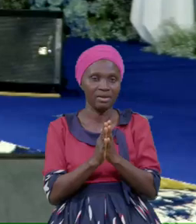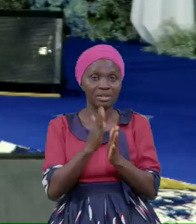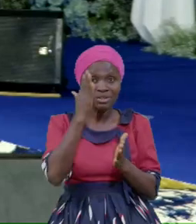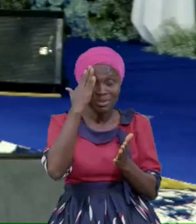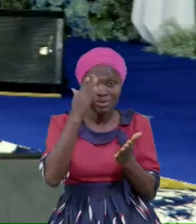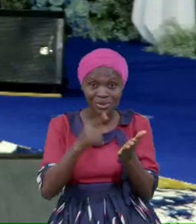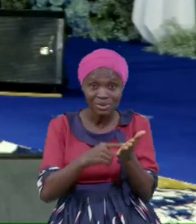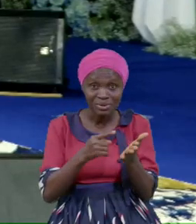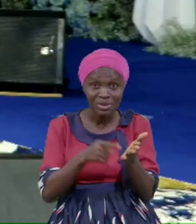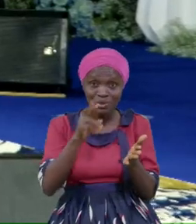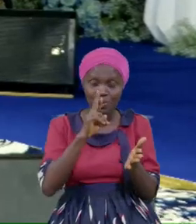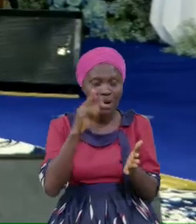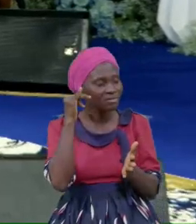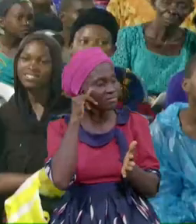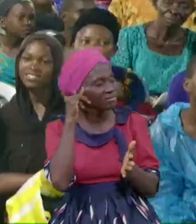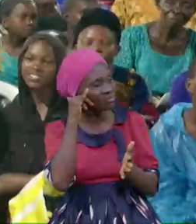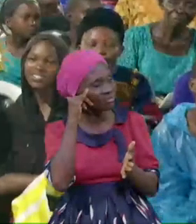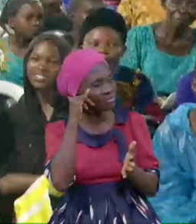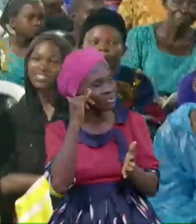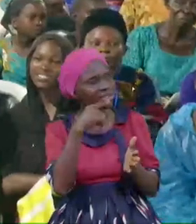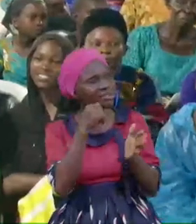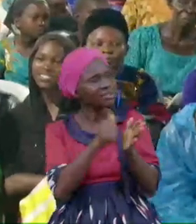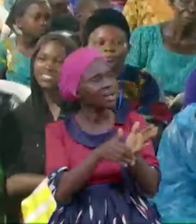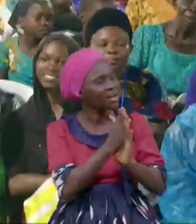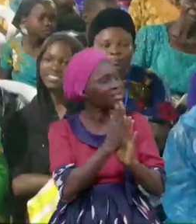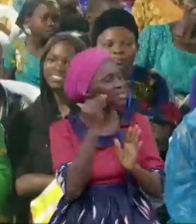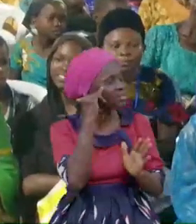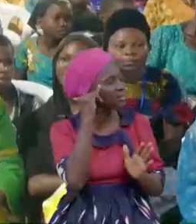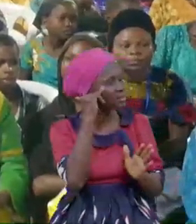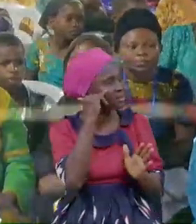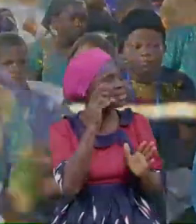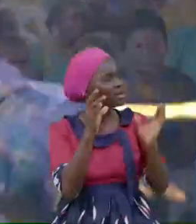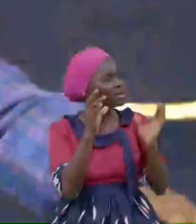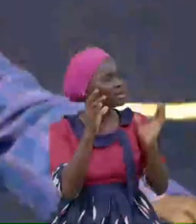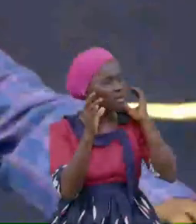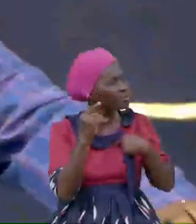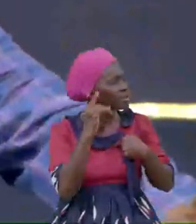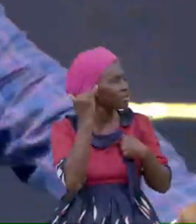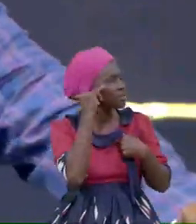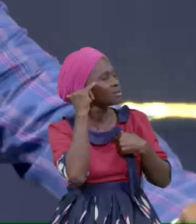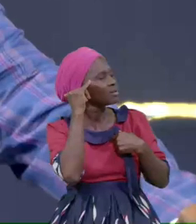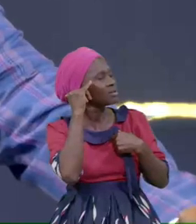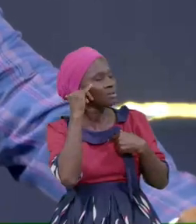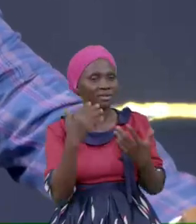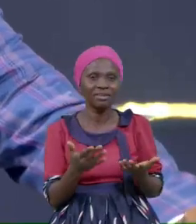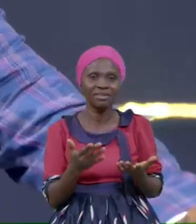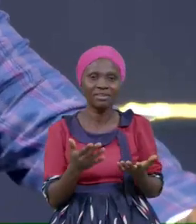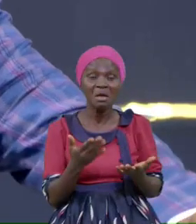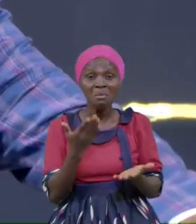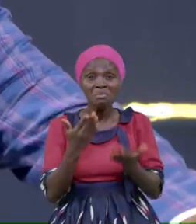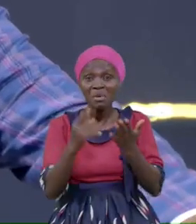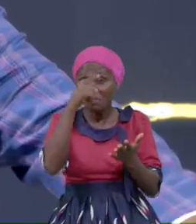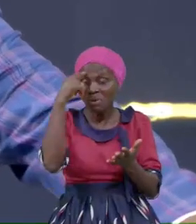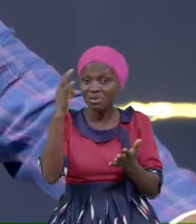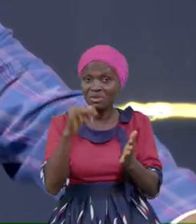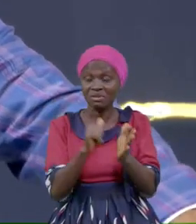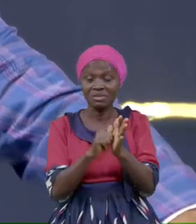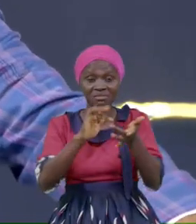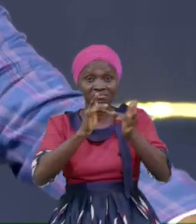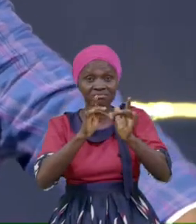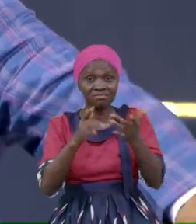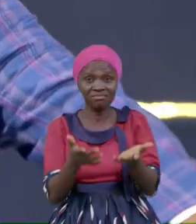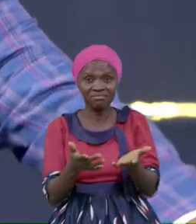phone and you say, are you hearing me? Are you hearing me? Maybe because of the line, he does not hear